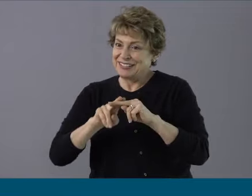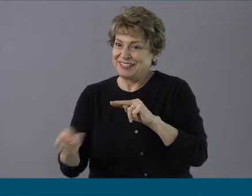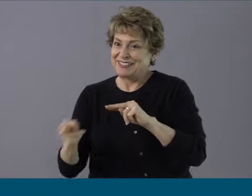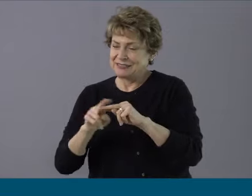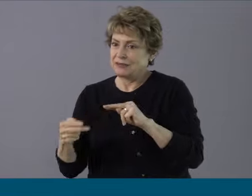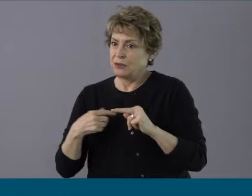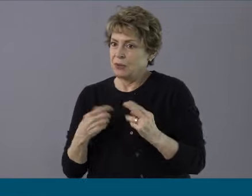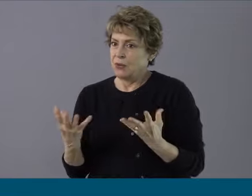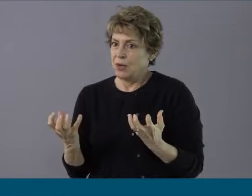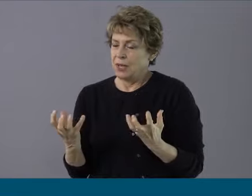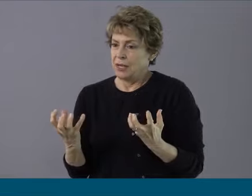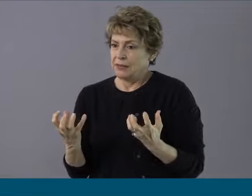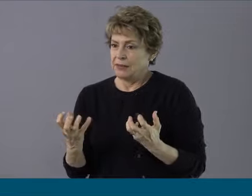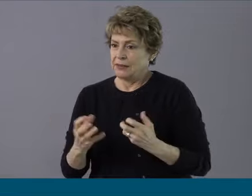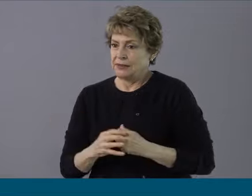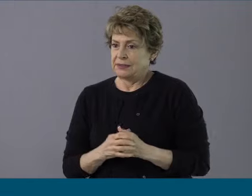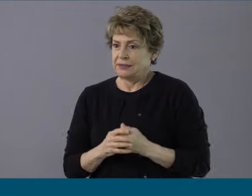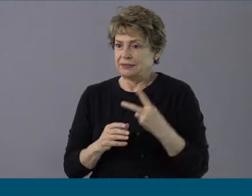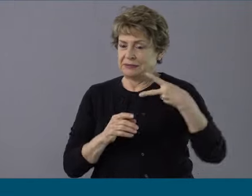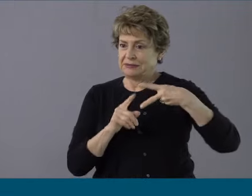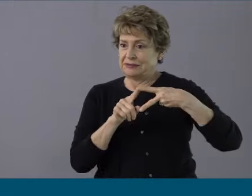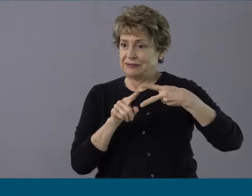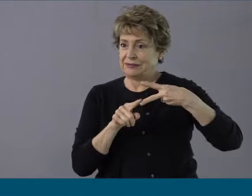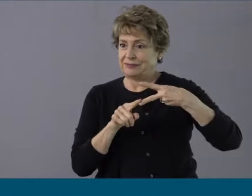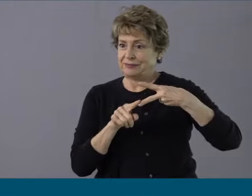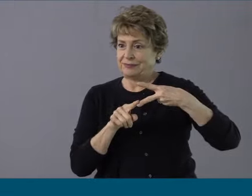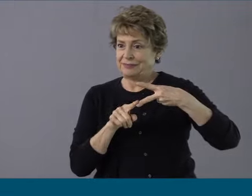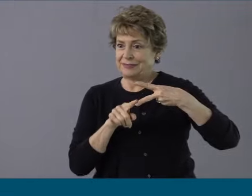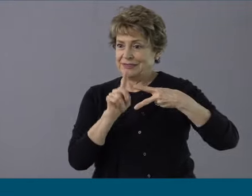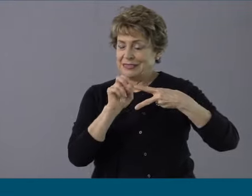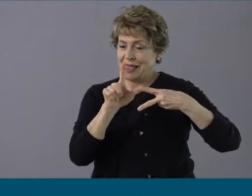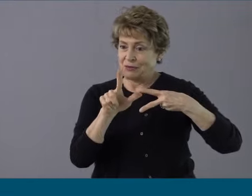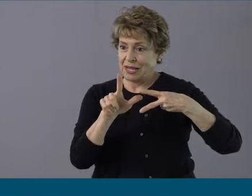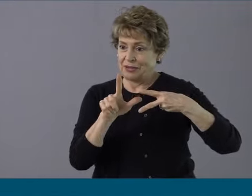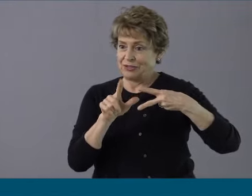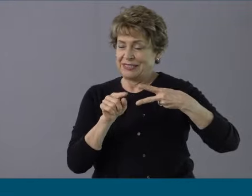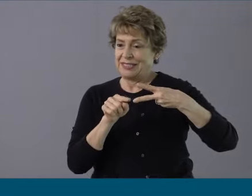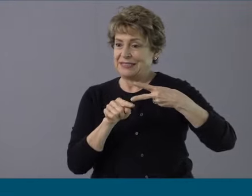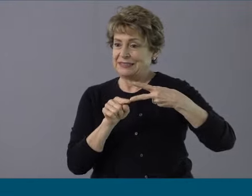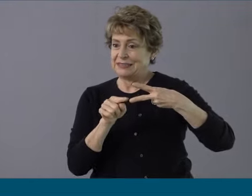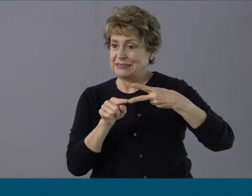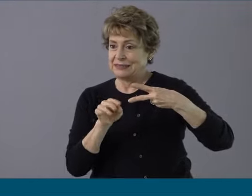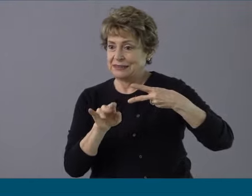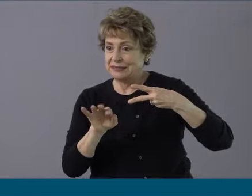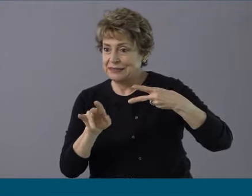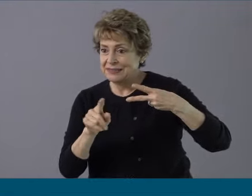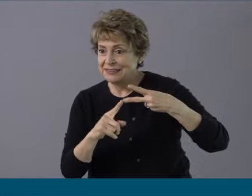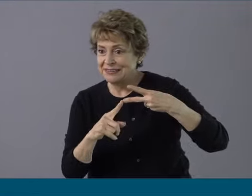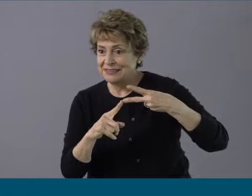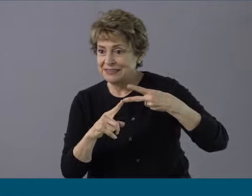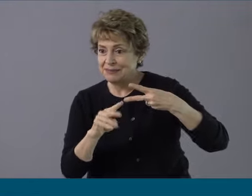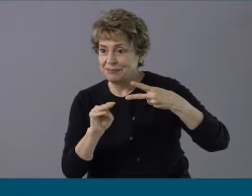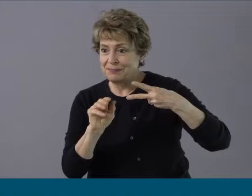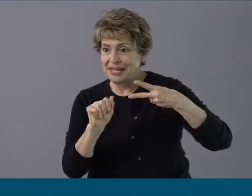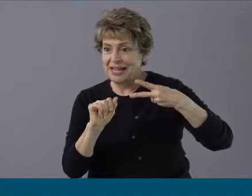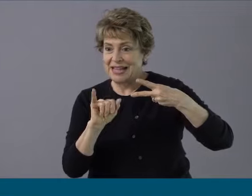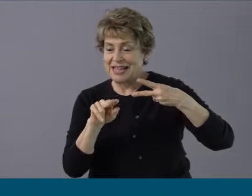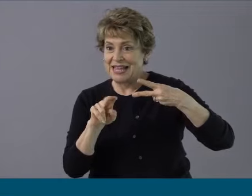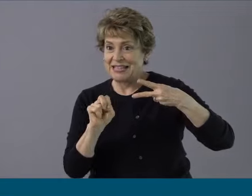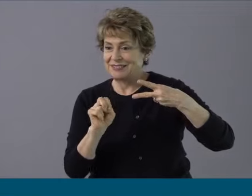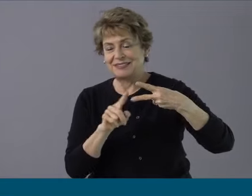but that's the aspirational goal of where we want to be, and we can make the decisions to get that done. We